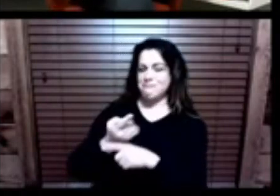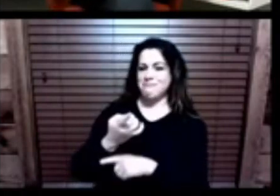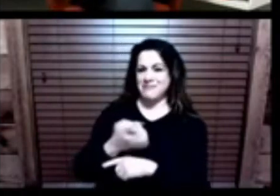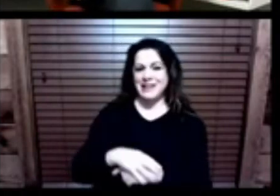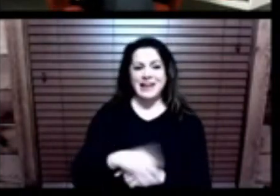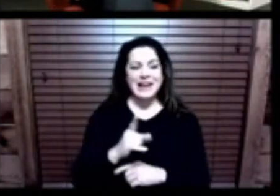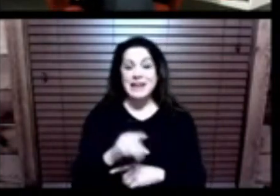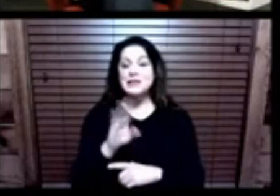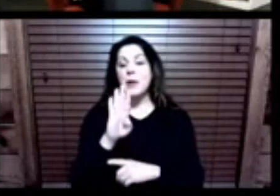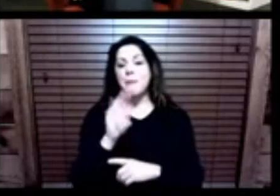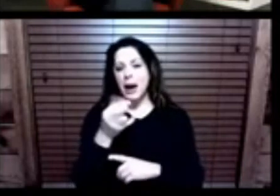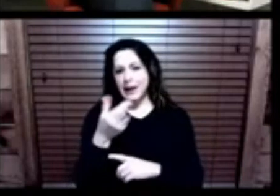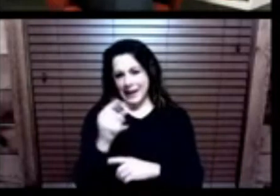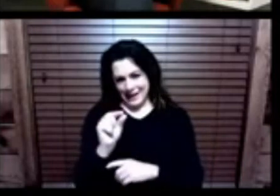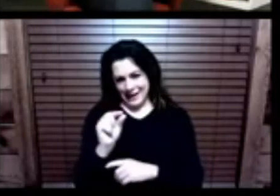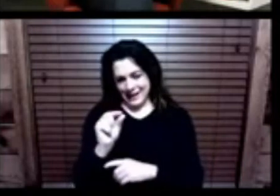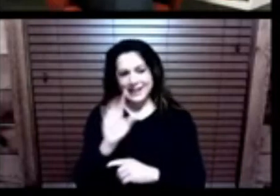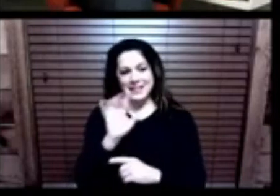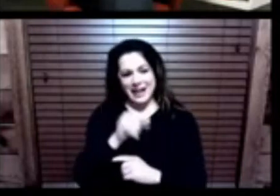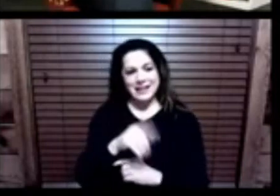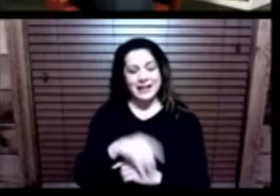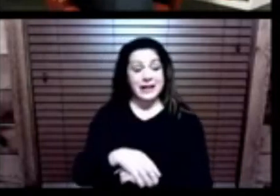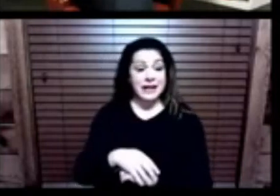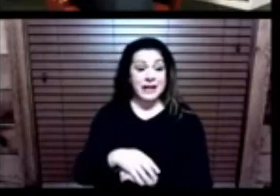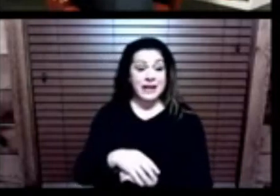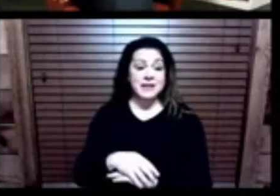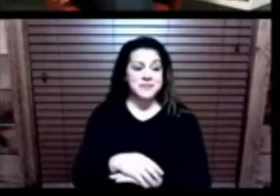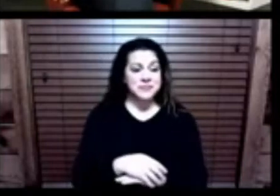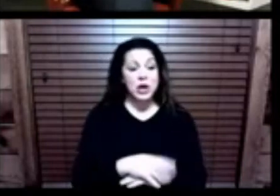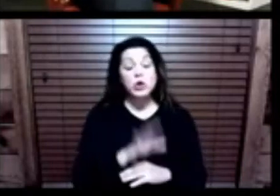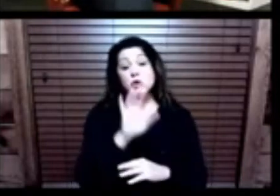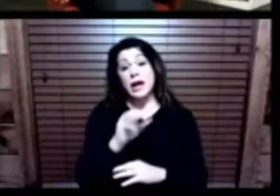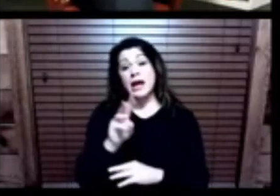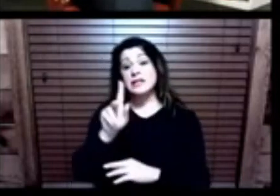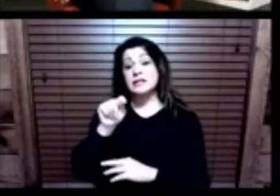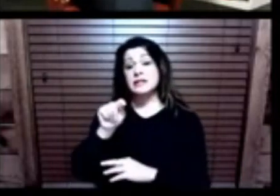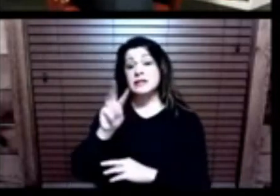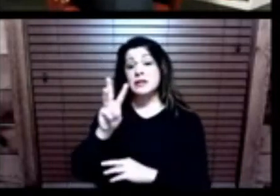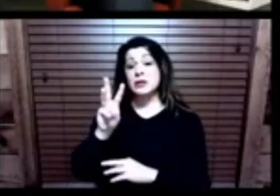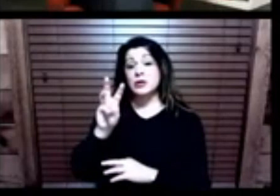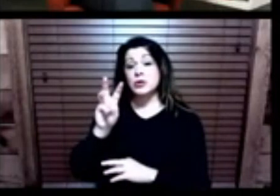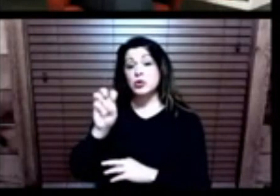bugging. Oh, that's Tweety Twump. That's Tweety Twump.